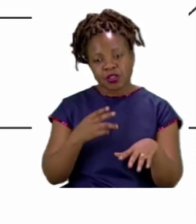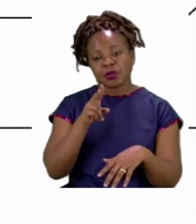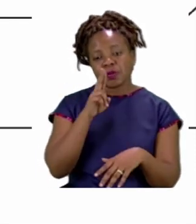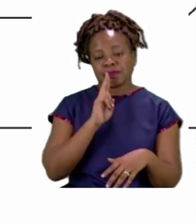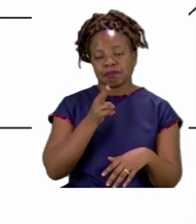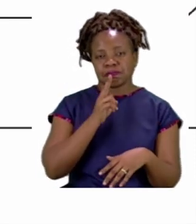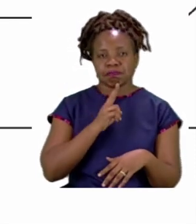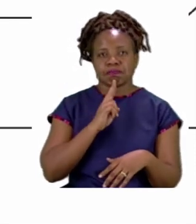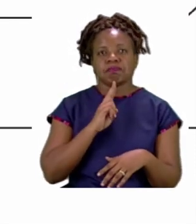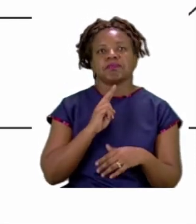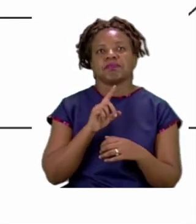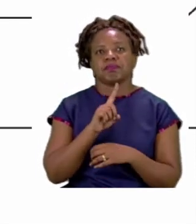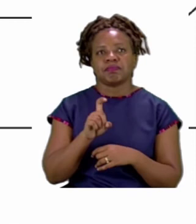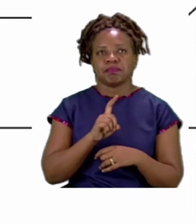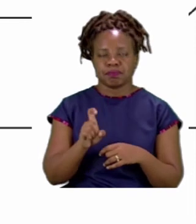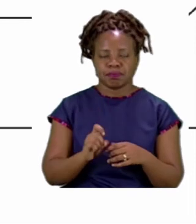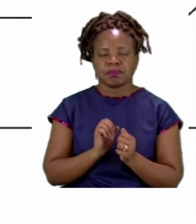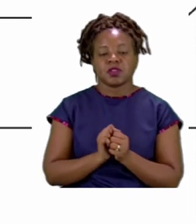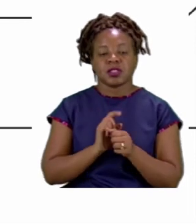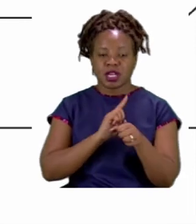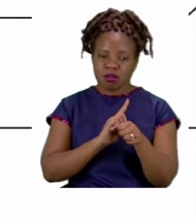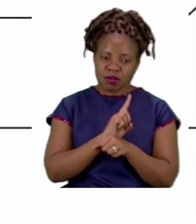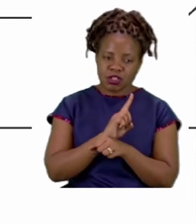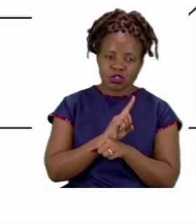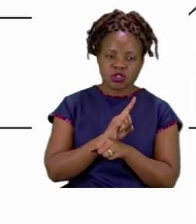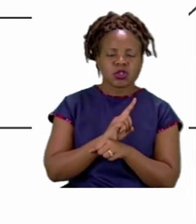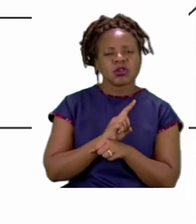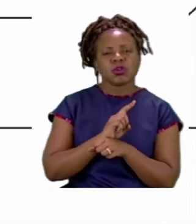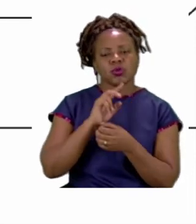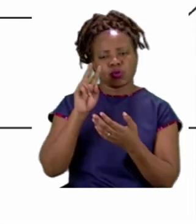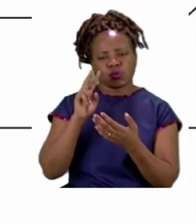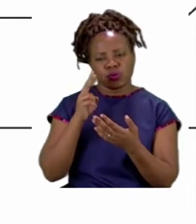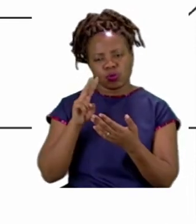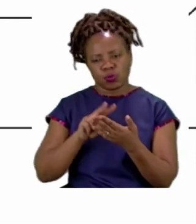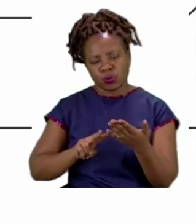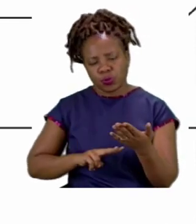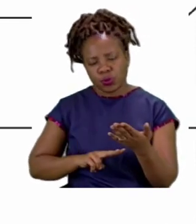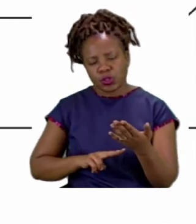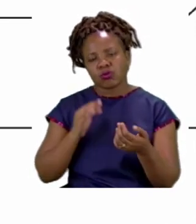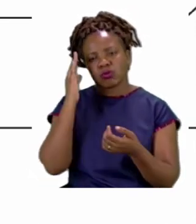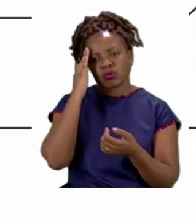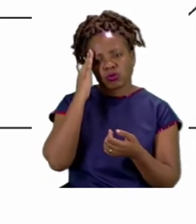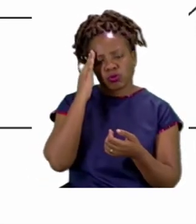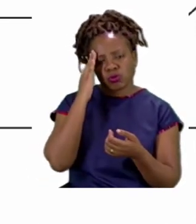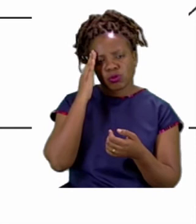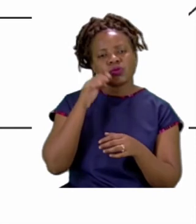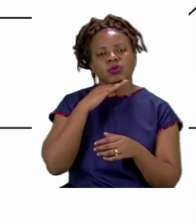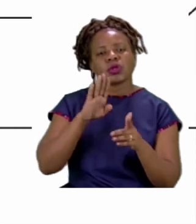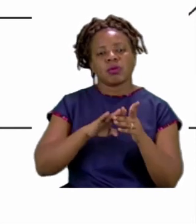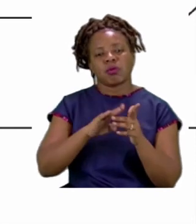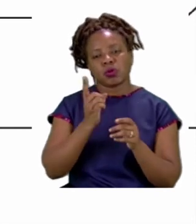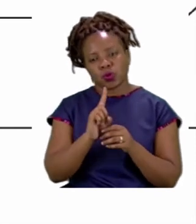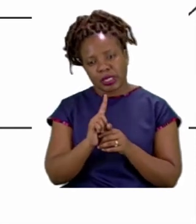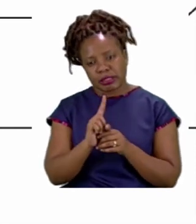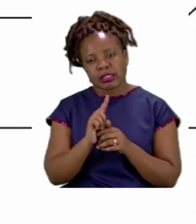you need to read for the 3rd time to make sure that your answers are correct.